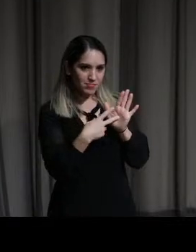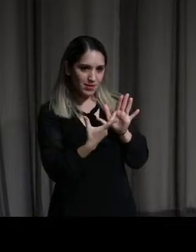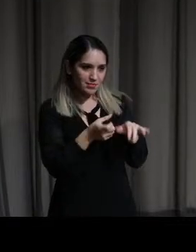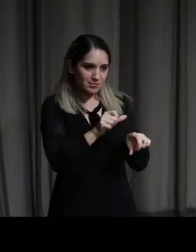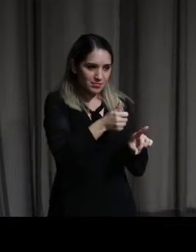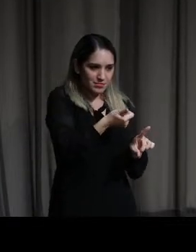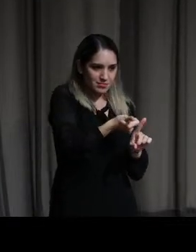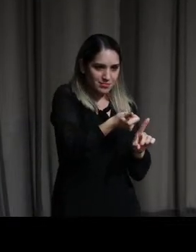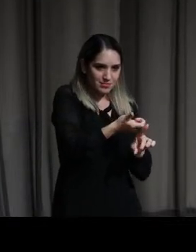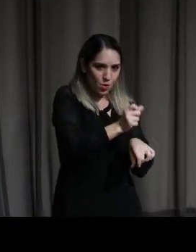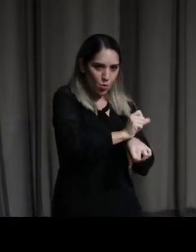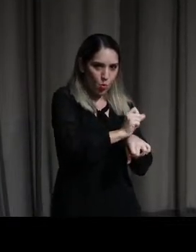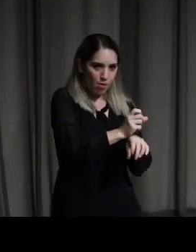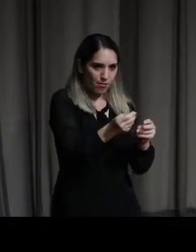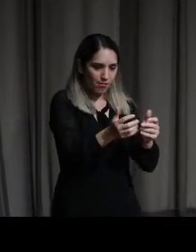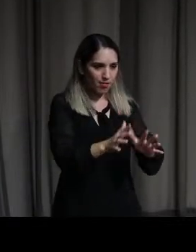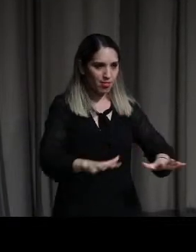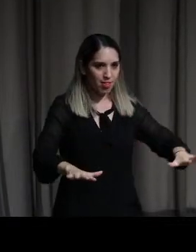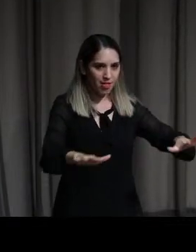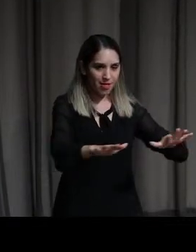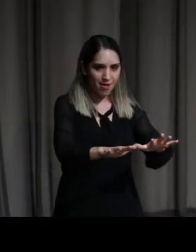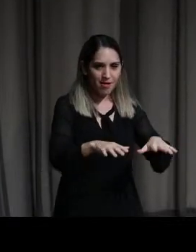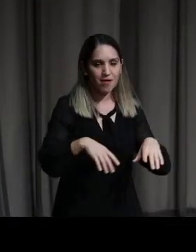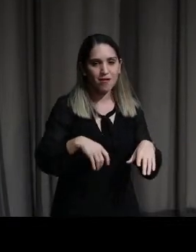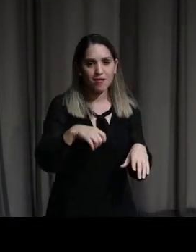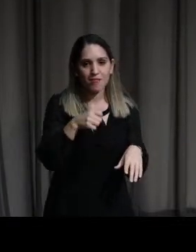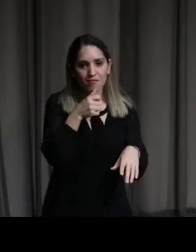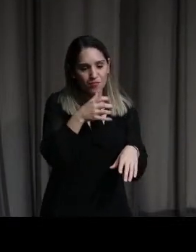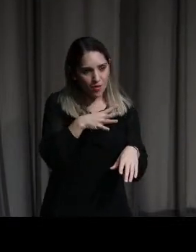woman who's reclining